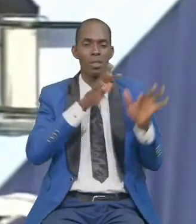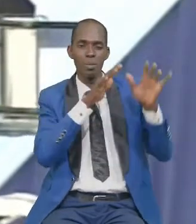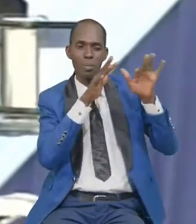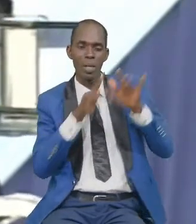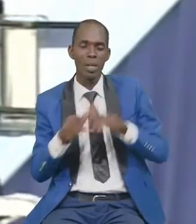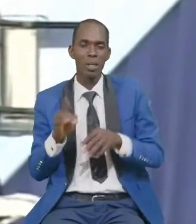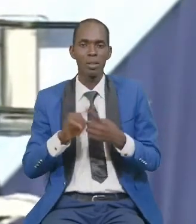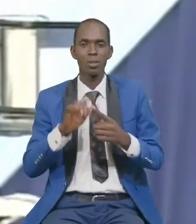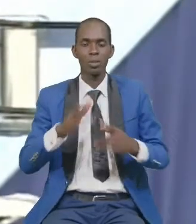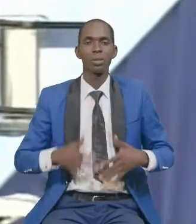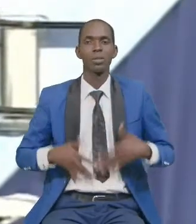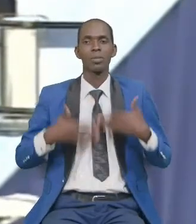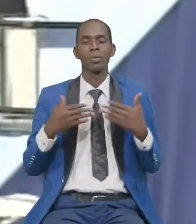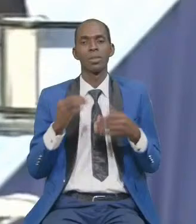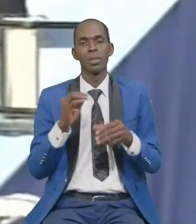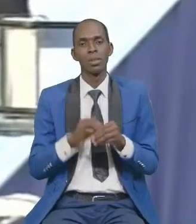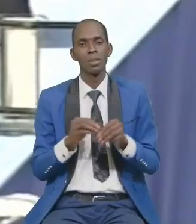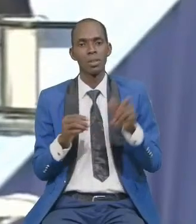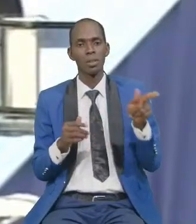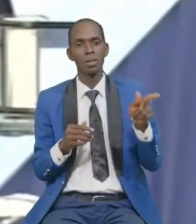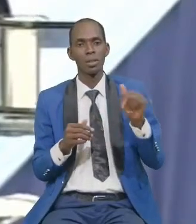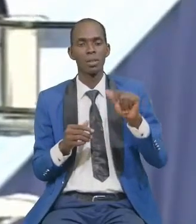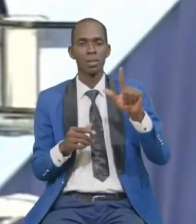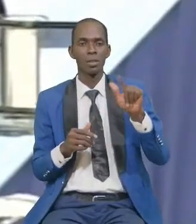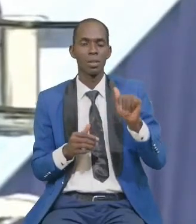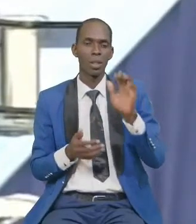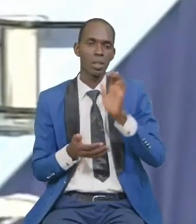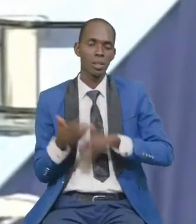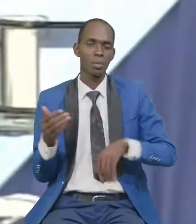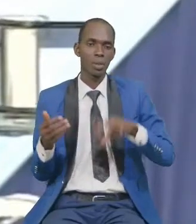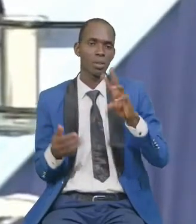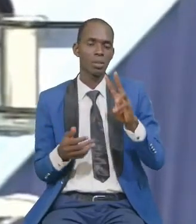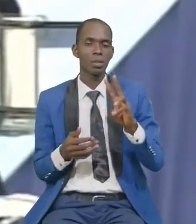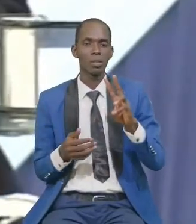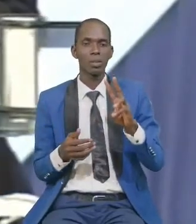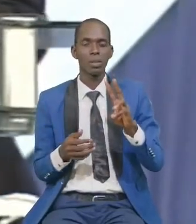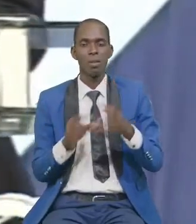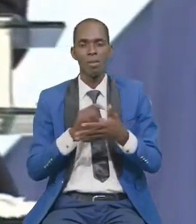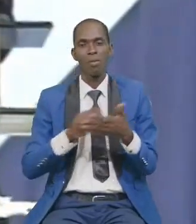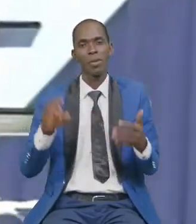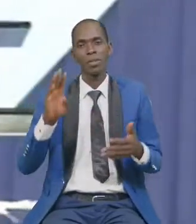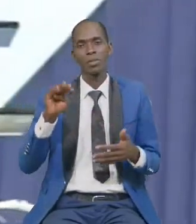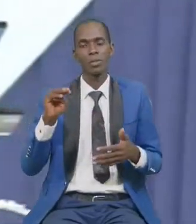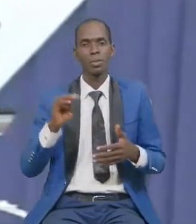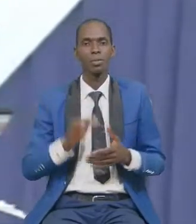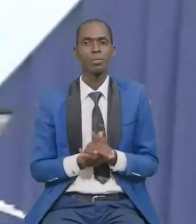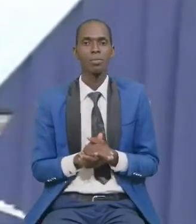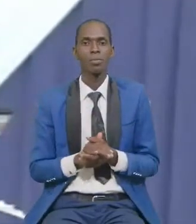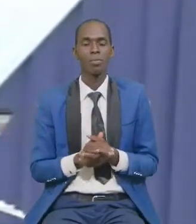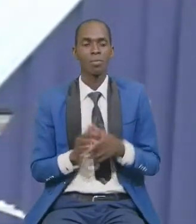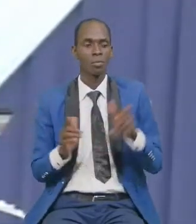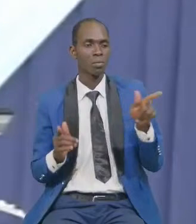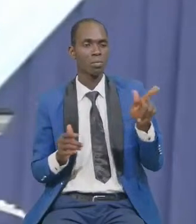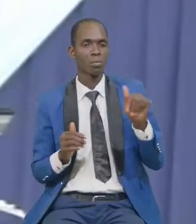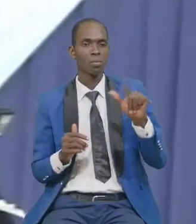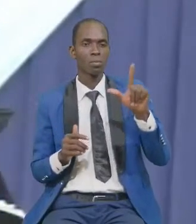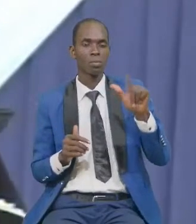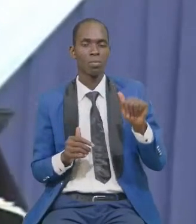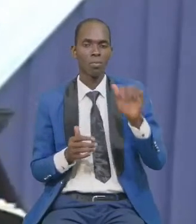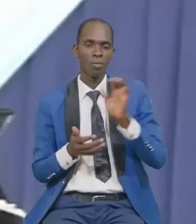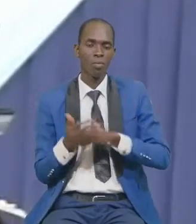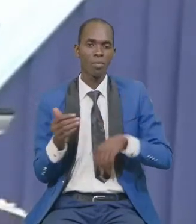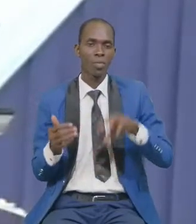life. Galatians chapter 6, verse 14. Galatians chapter